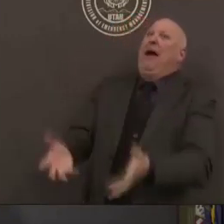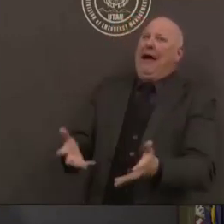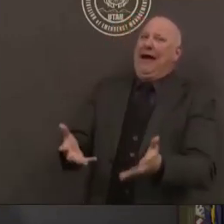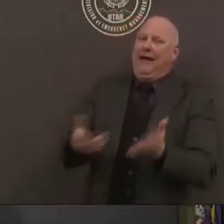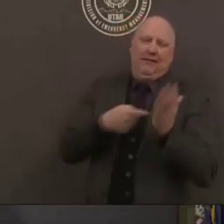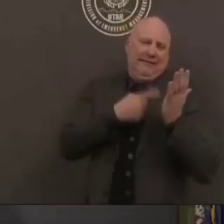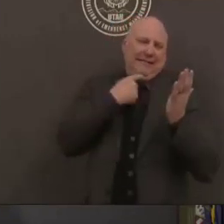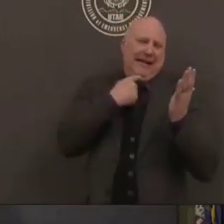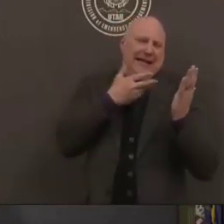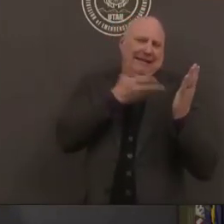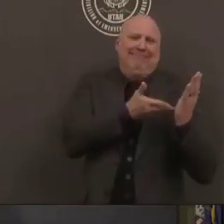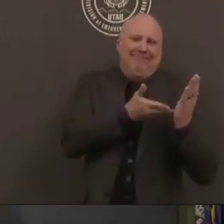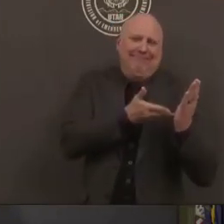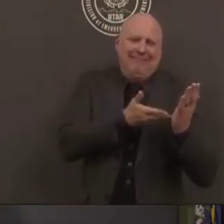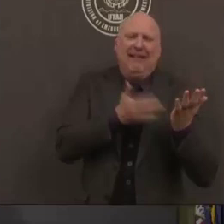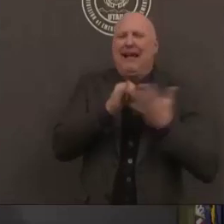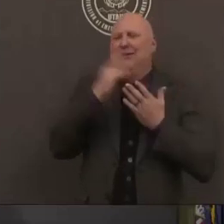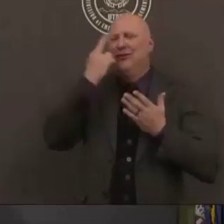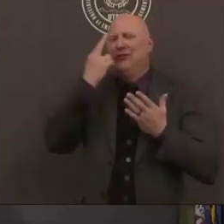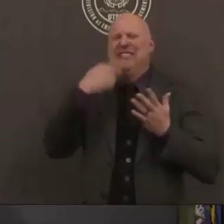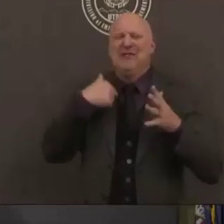forward.